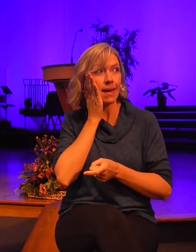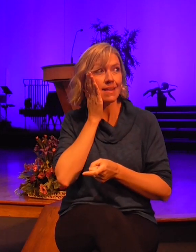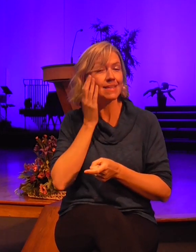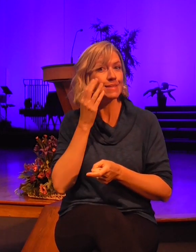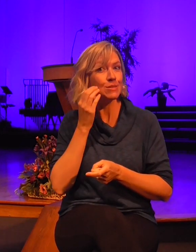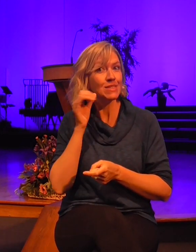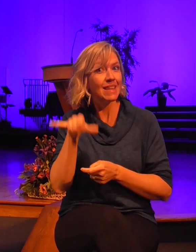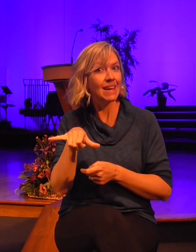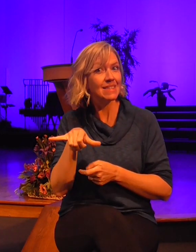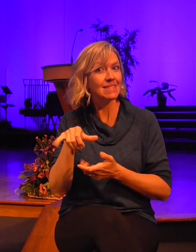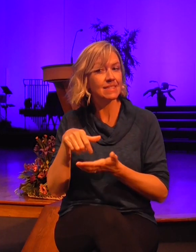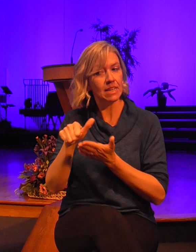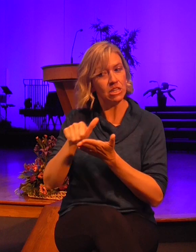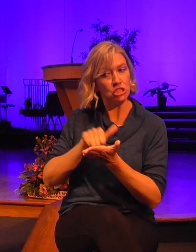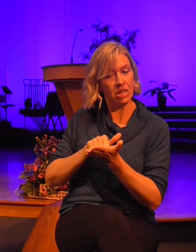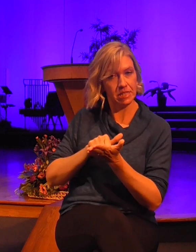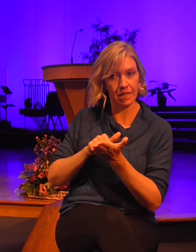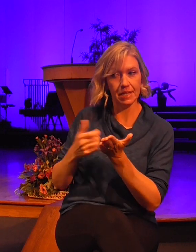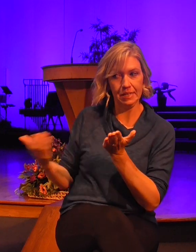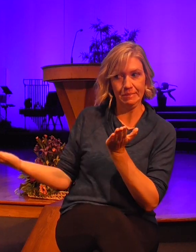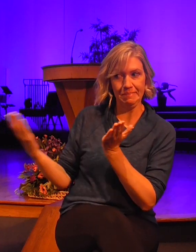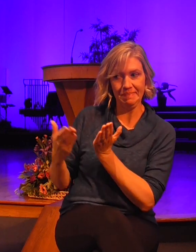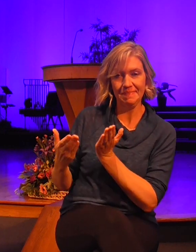Here's our agenda, sweetheart. Come on in.